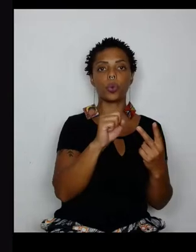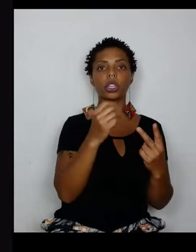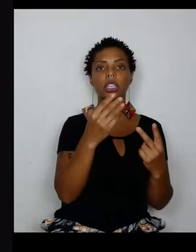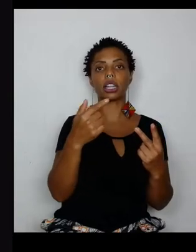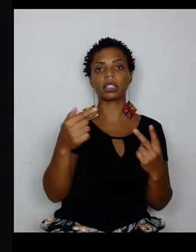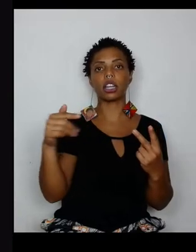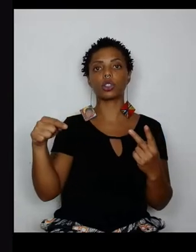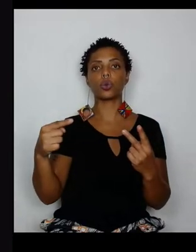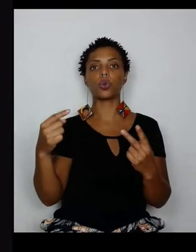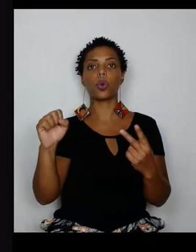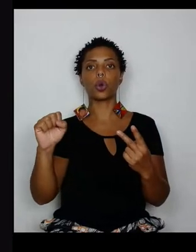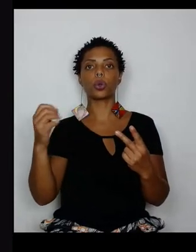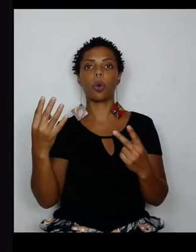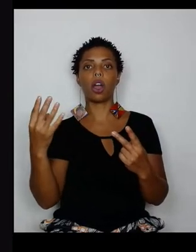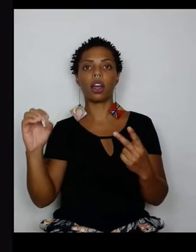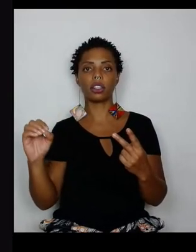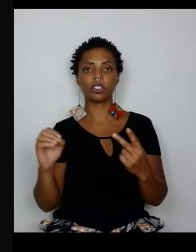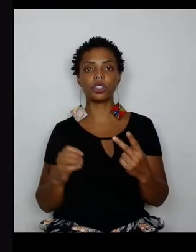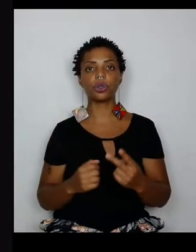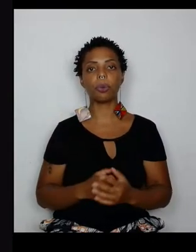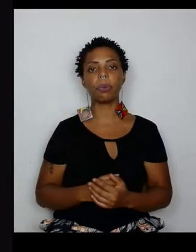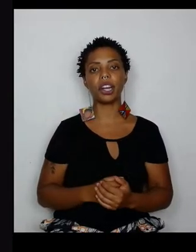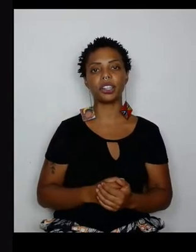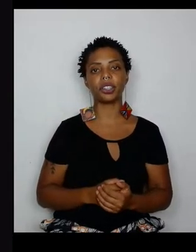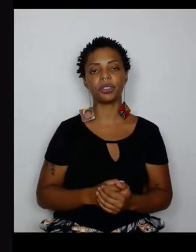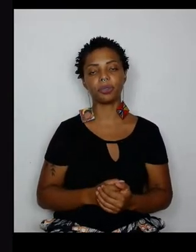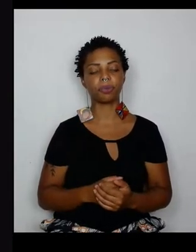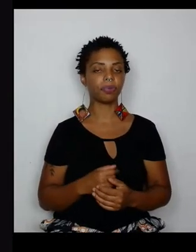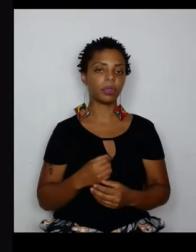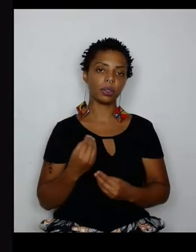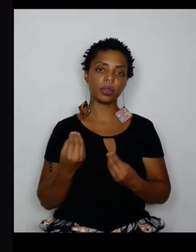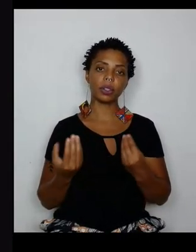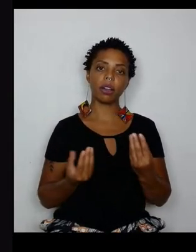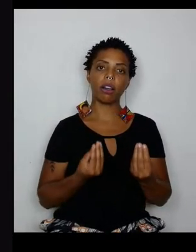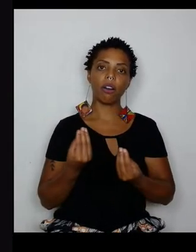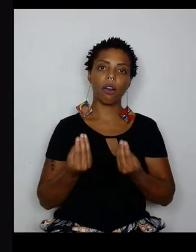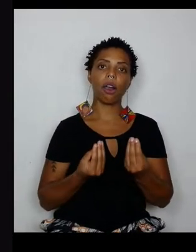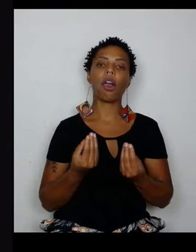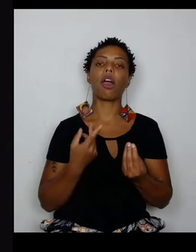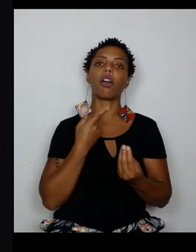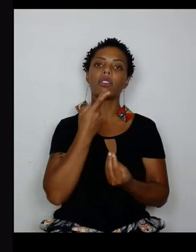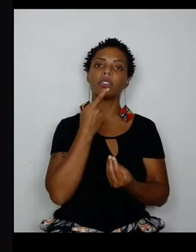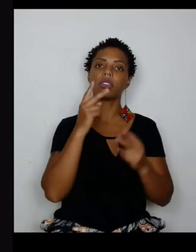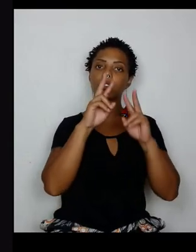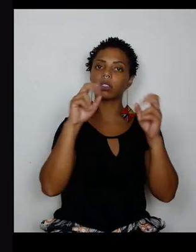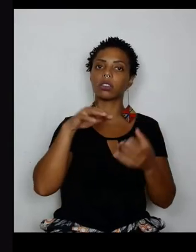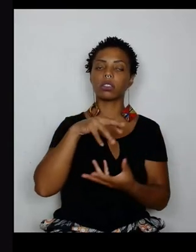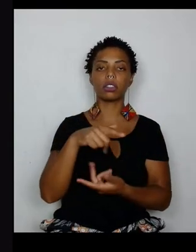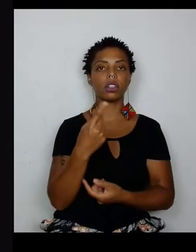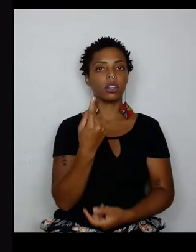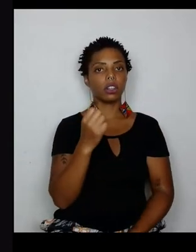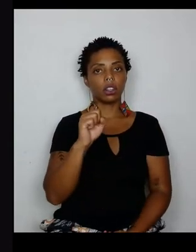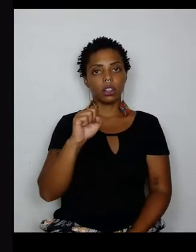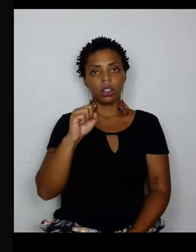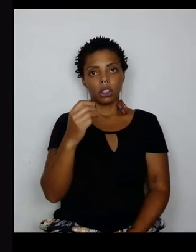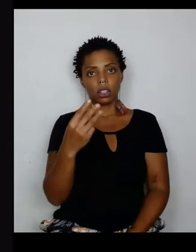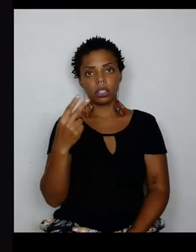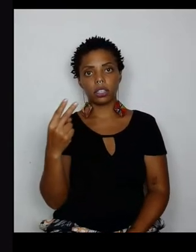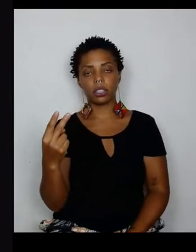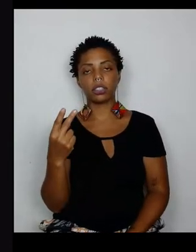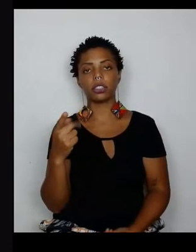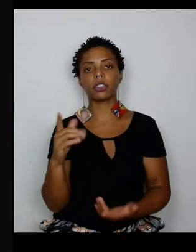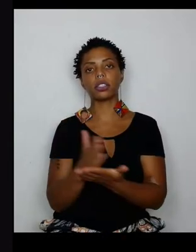society de gea graffiti in 1832 he divided oceania into